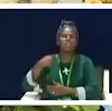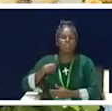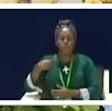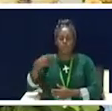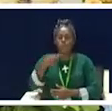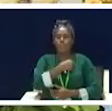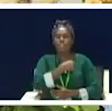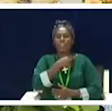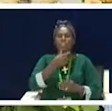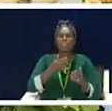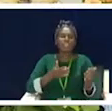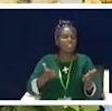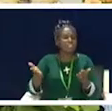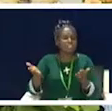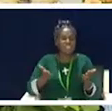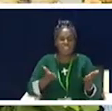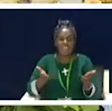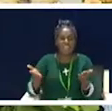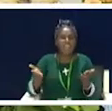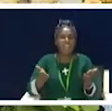God.